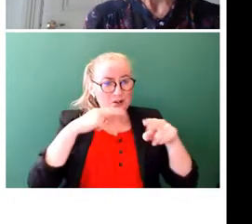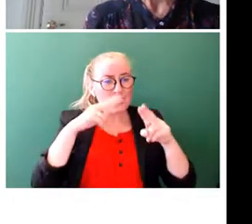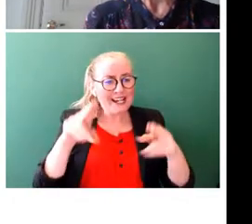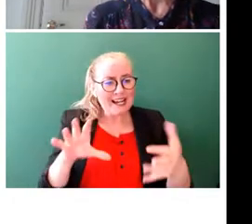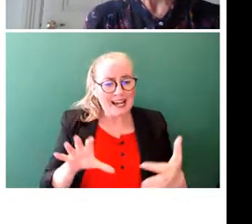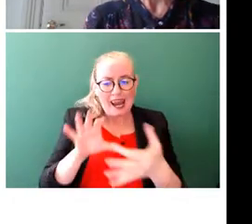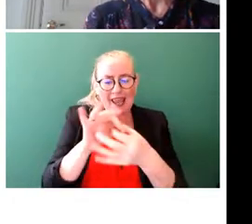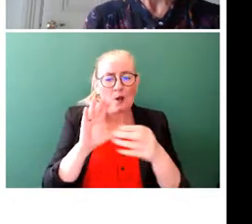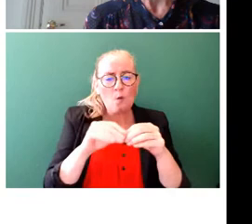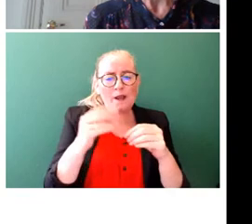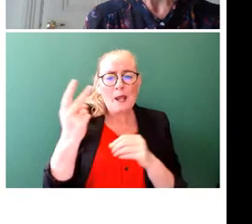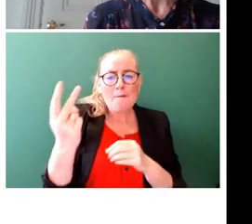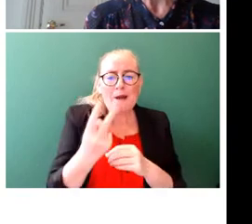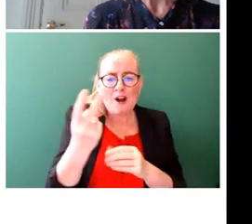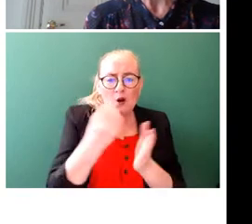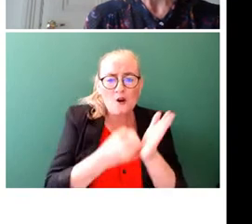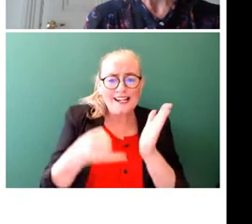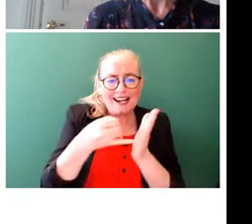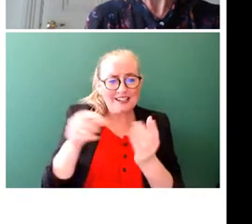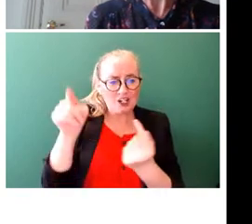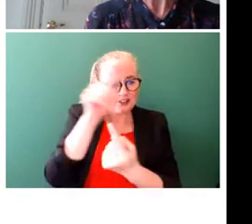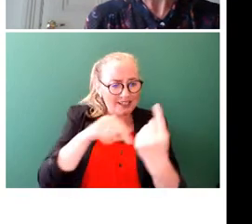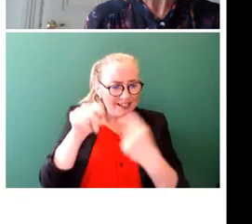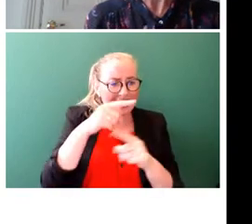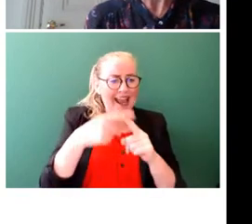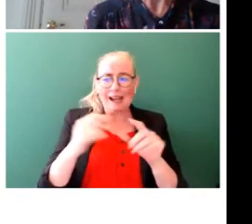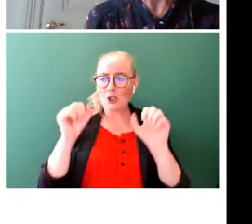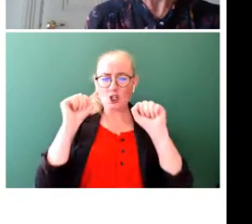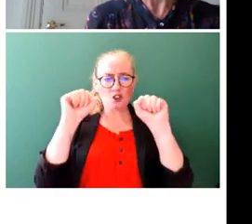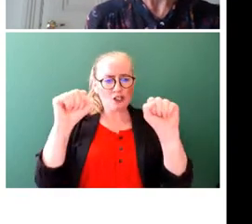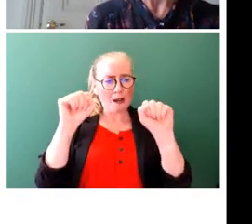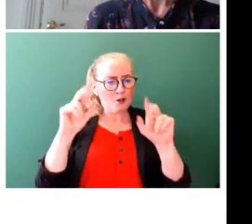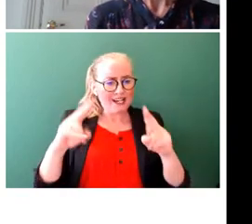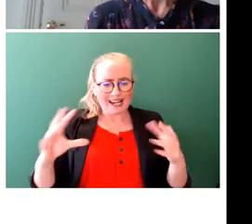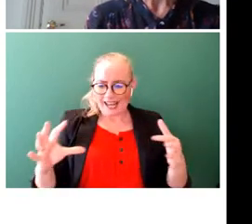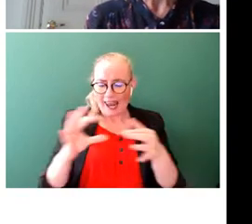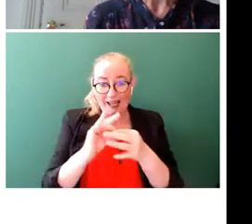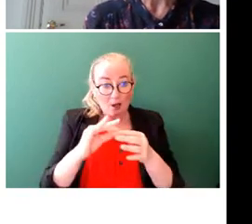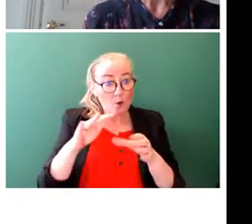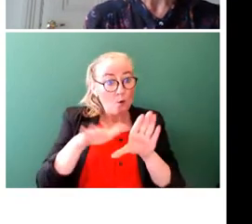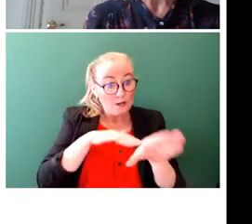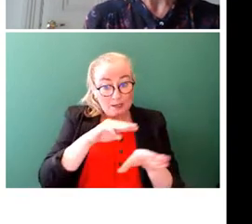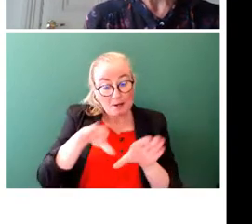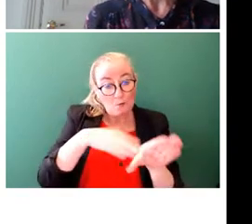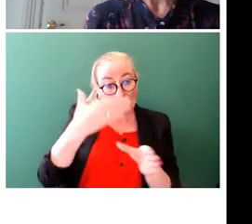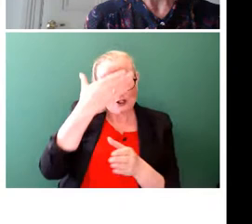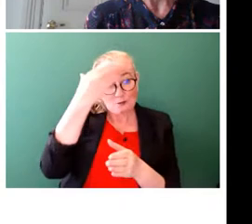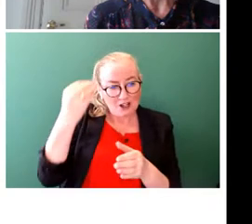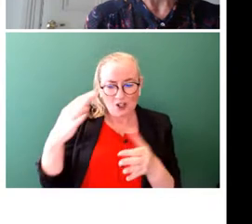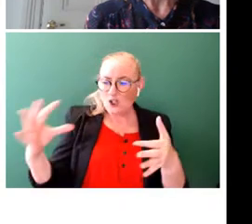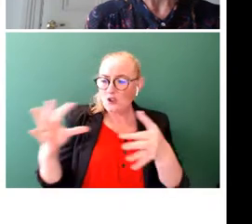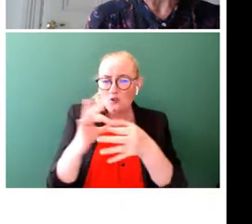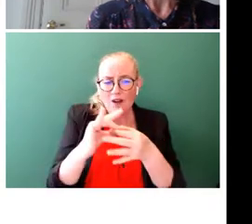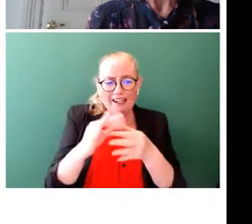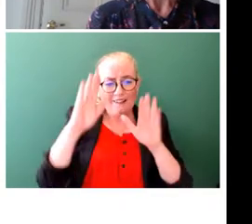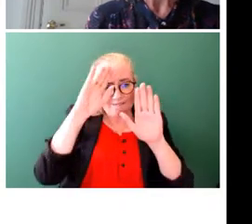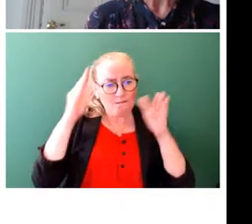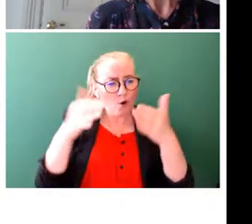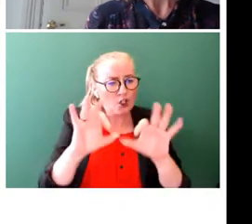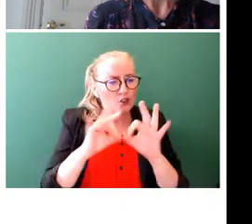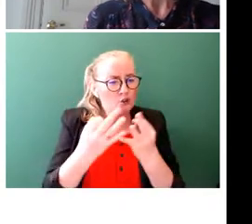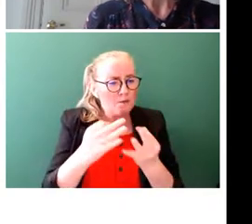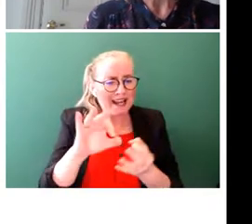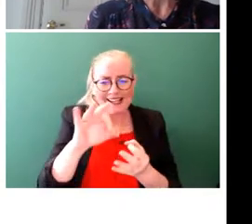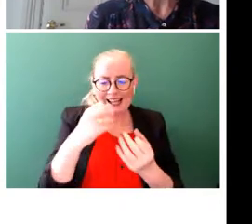our partner organizations, we can link in with our champions, and we link in with people with dementia who join focus groups and give us their feedback on